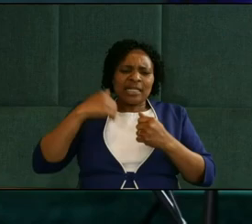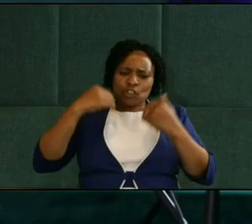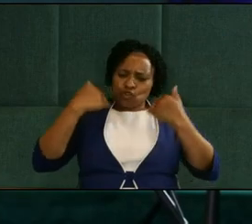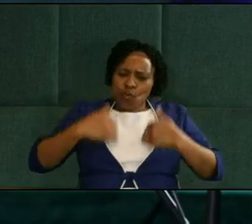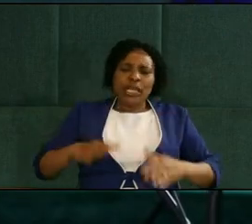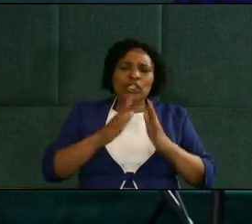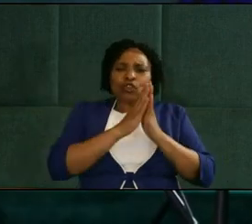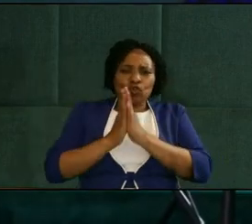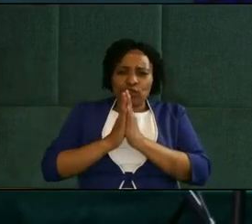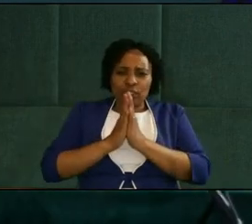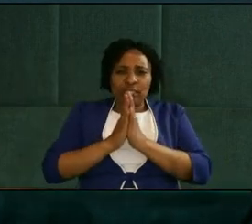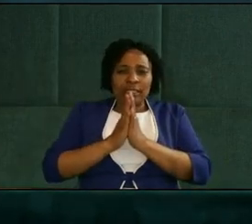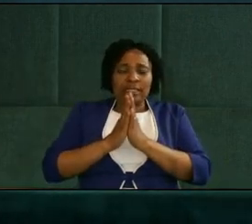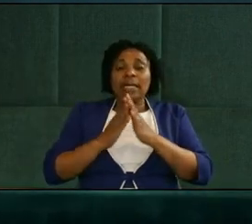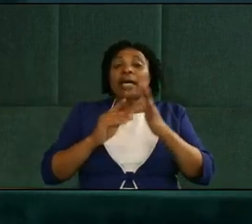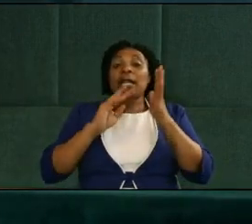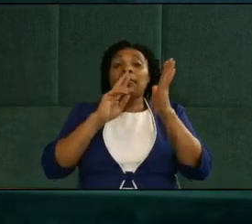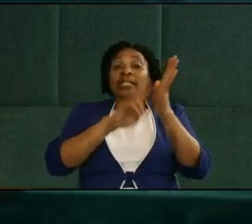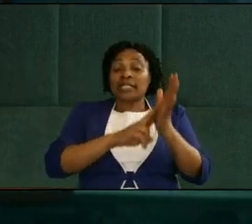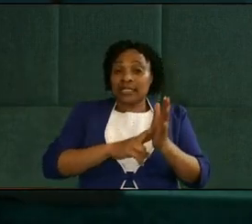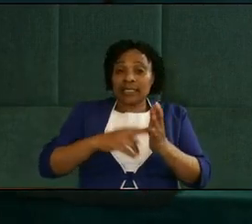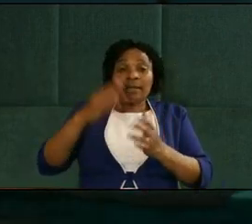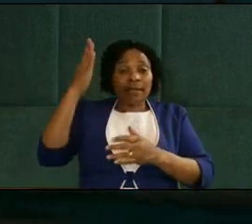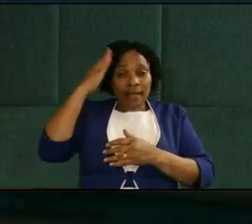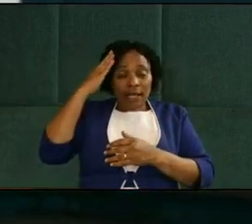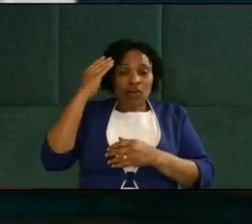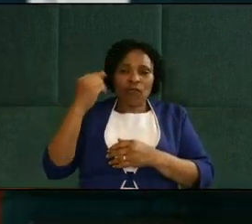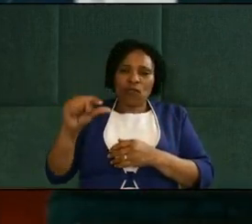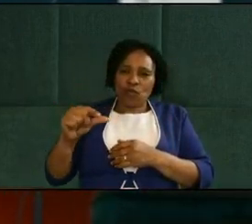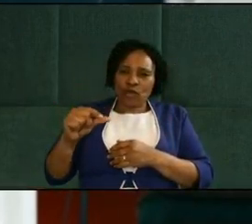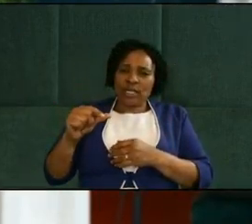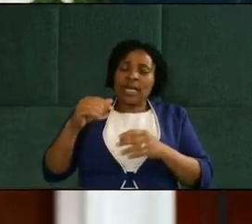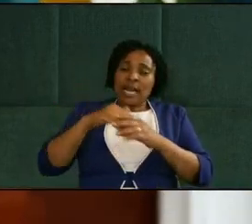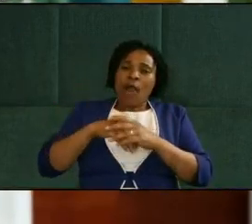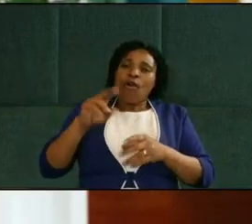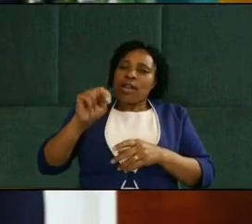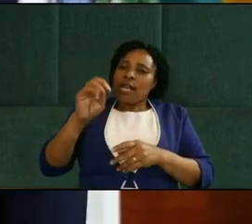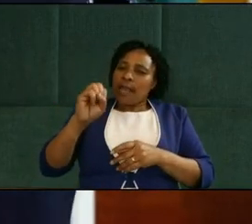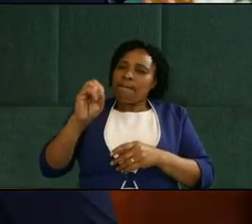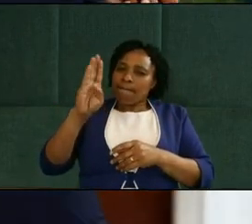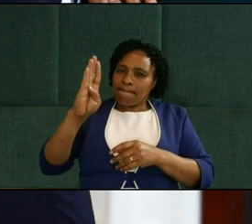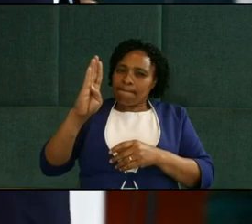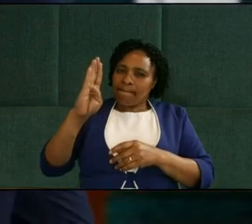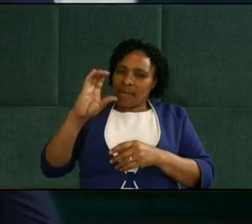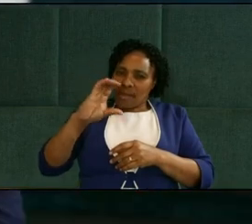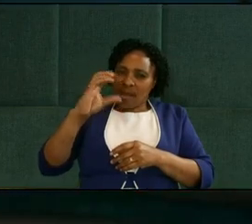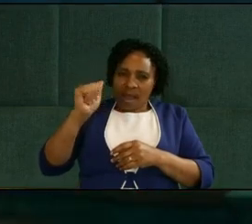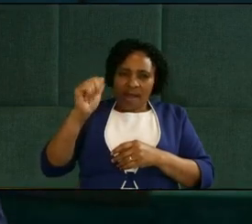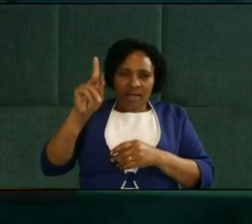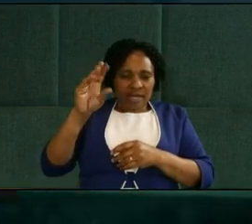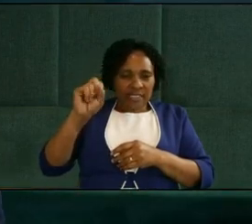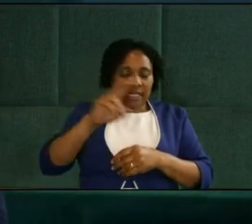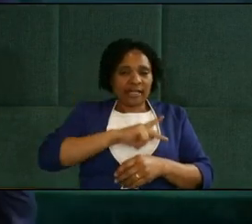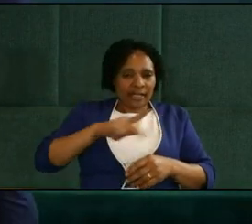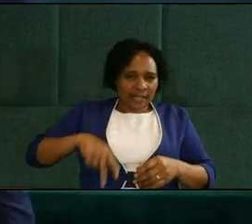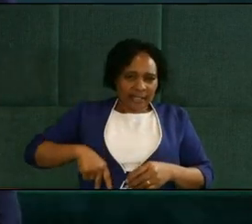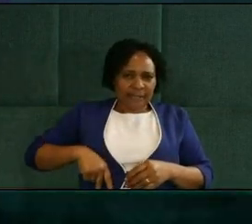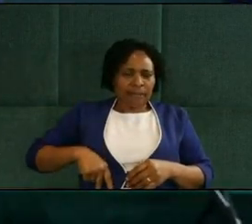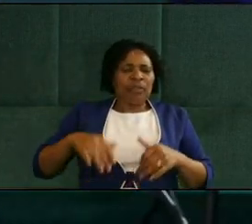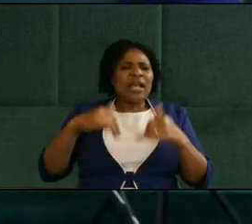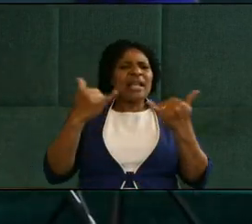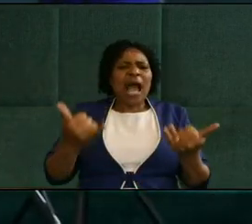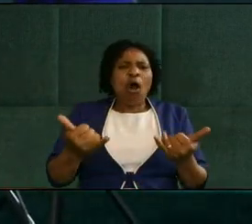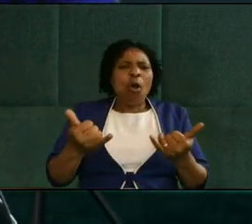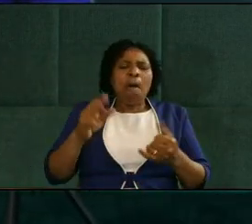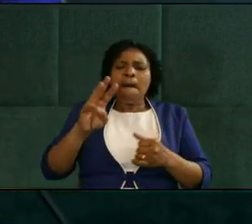the head of gold, right? Nebuchadnezzar's kingdom represent the head of gold. So now you'll realize all of these different metals